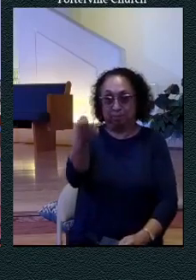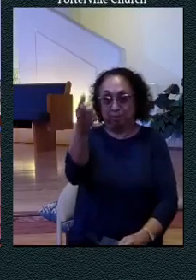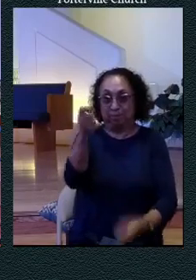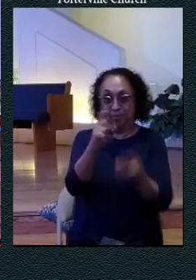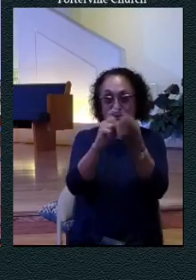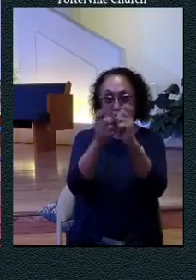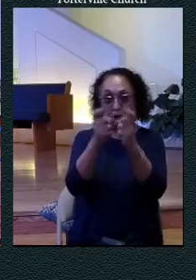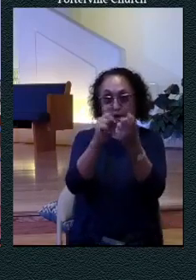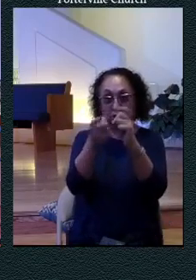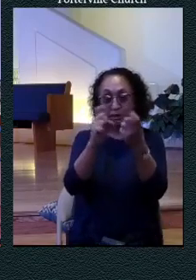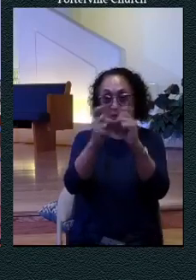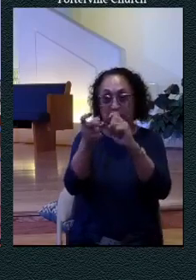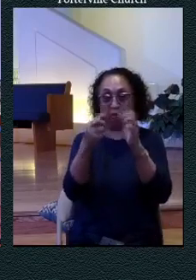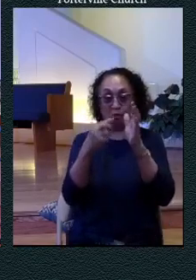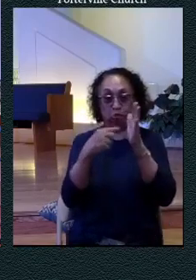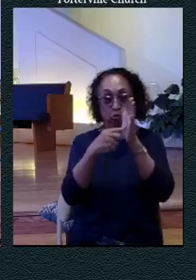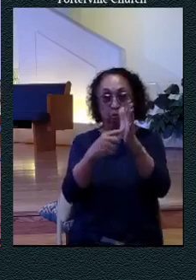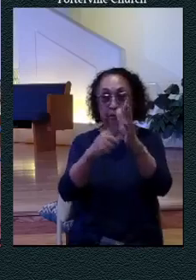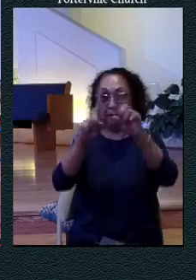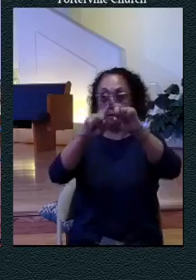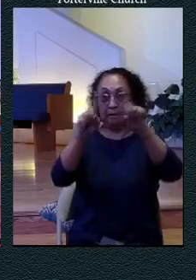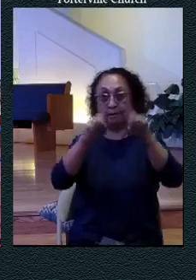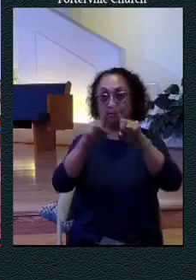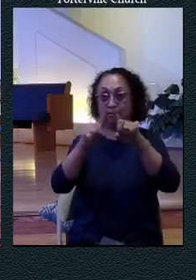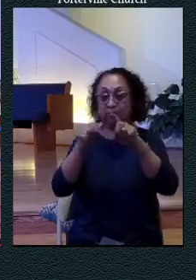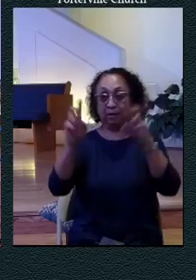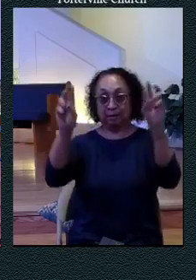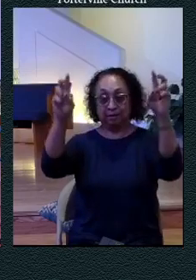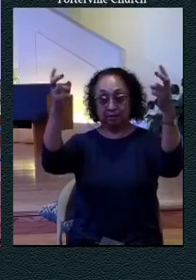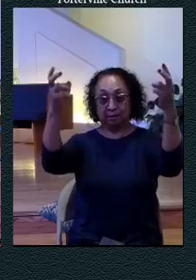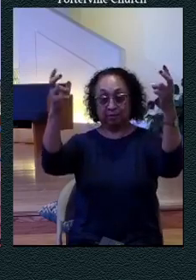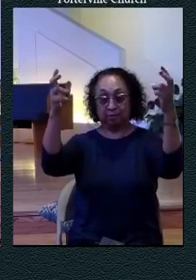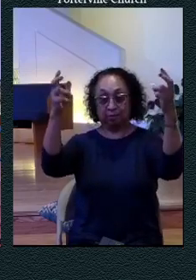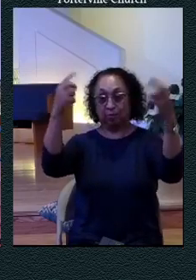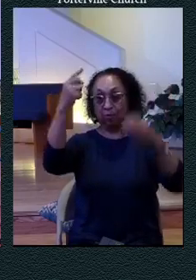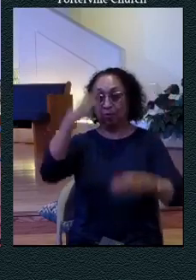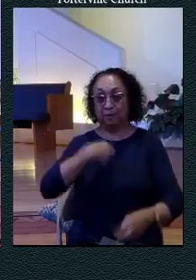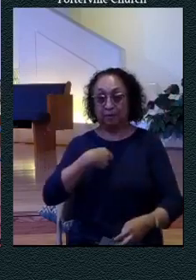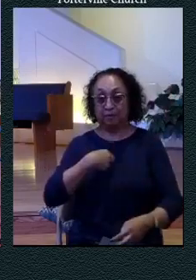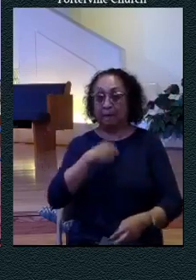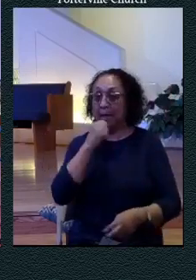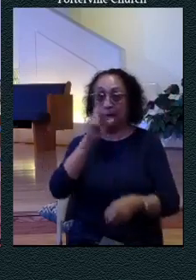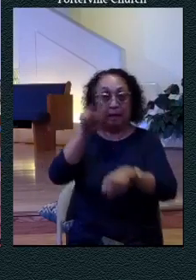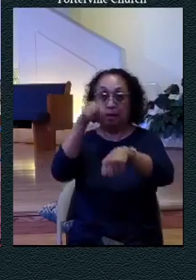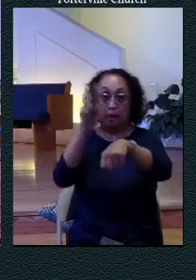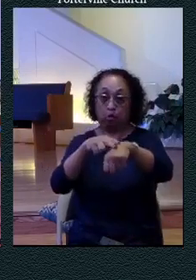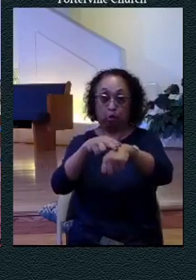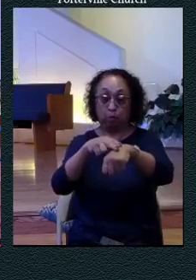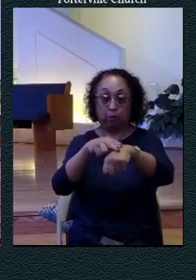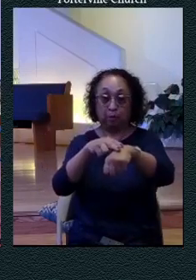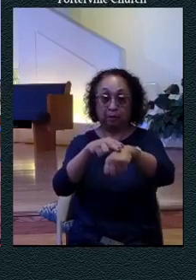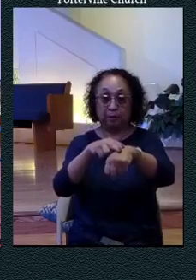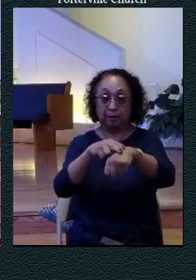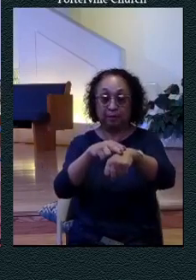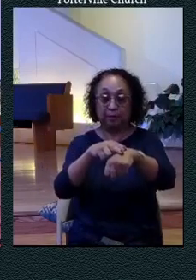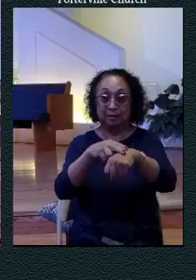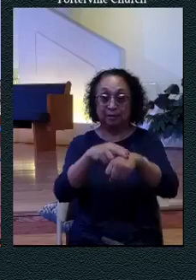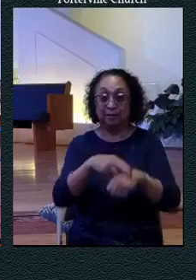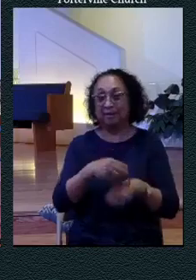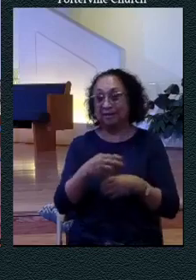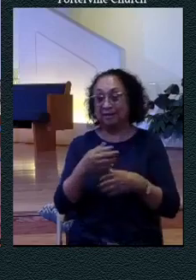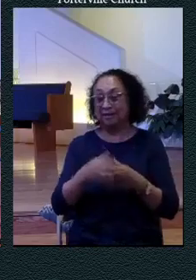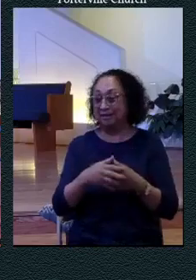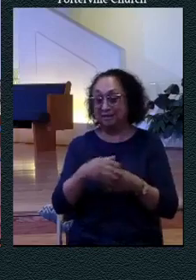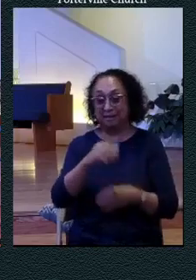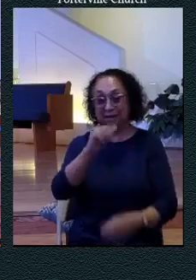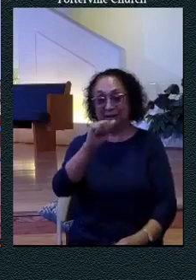Okay, there we go. I've titled this, just for the sake of a title, Not Normal, The Adventure of Volunteering.